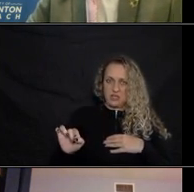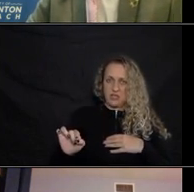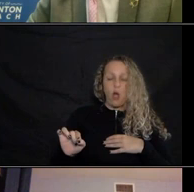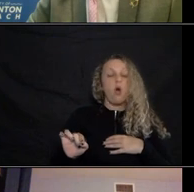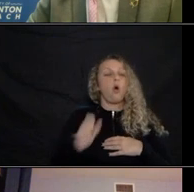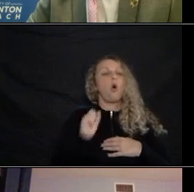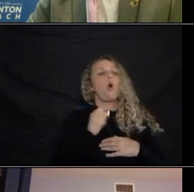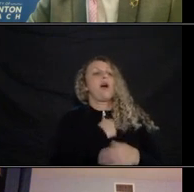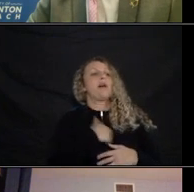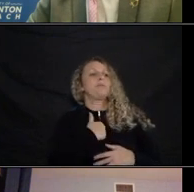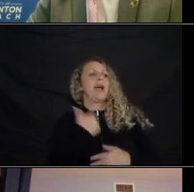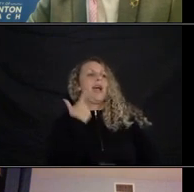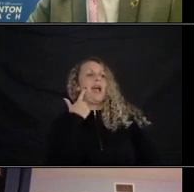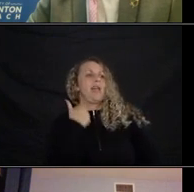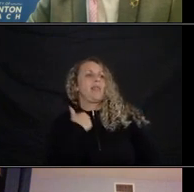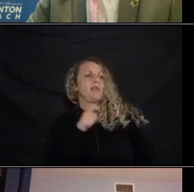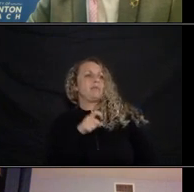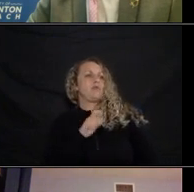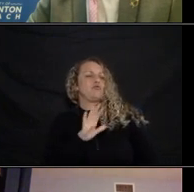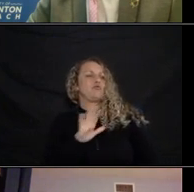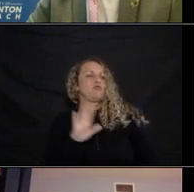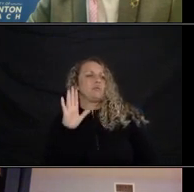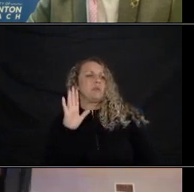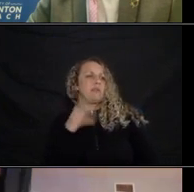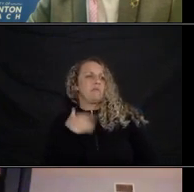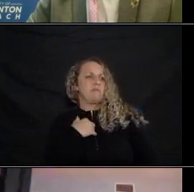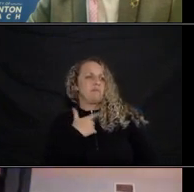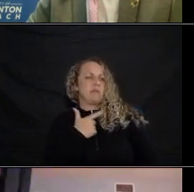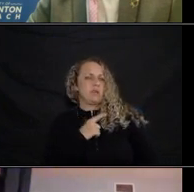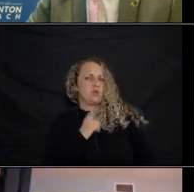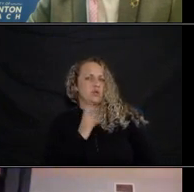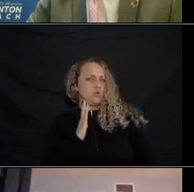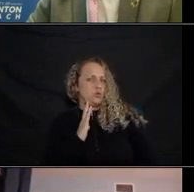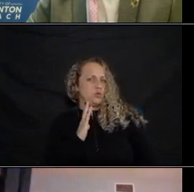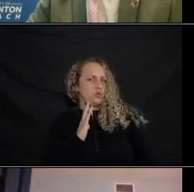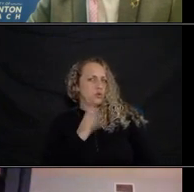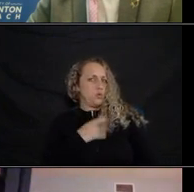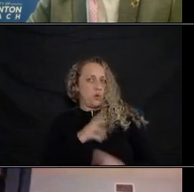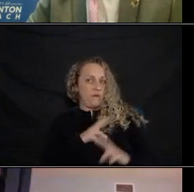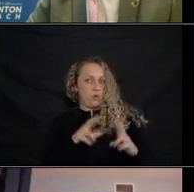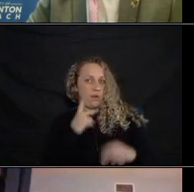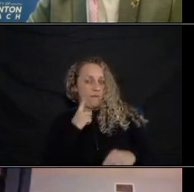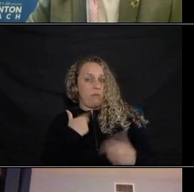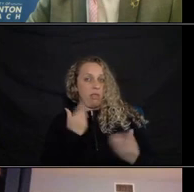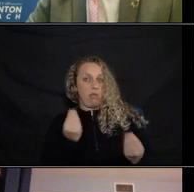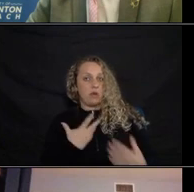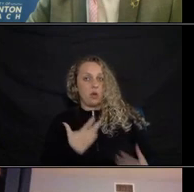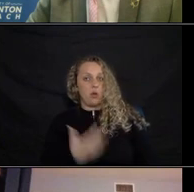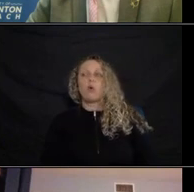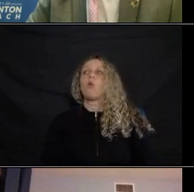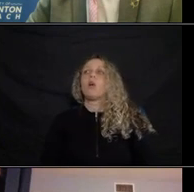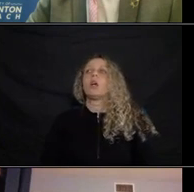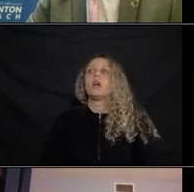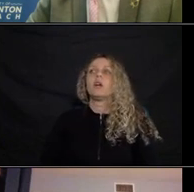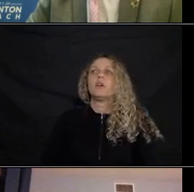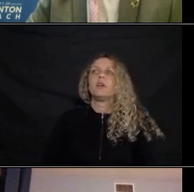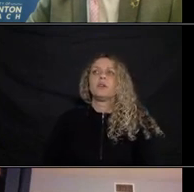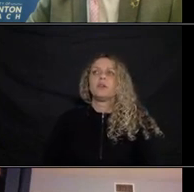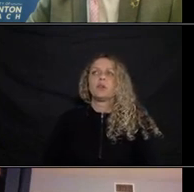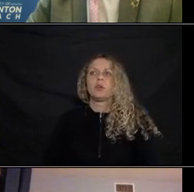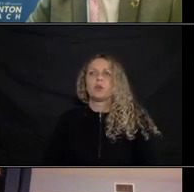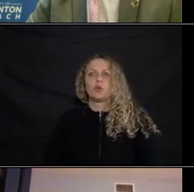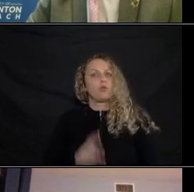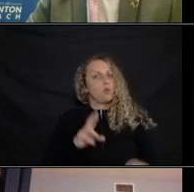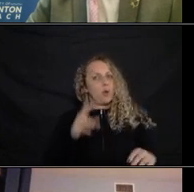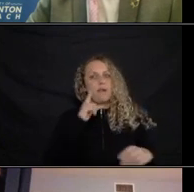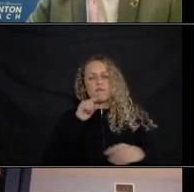Oh, I'm sorry. I thought I was supposed to raise my hand when it was our turn. Whenever you're ready for me, let me know. All right. I have we're